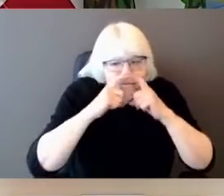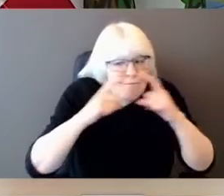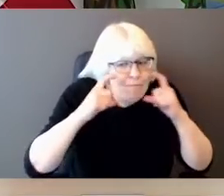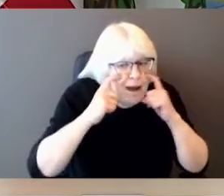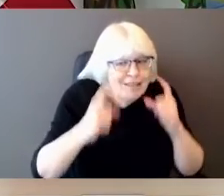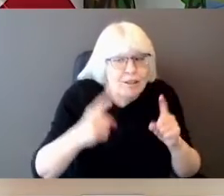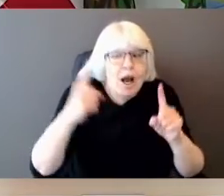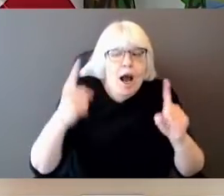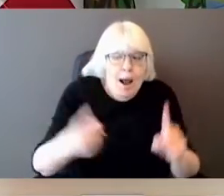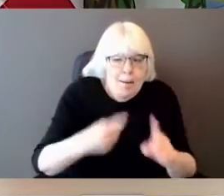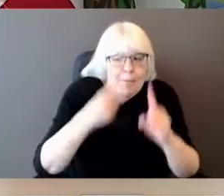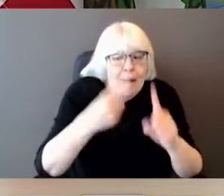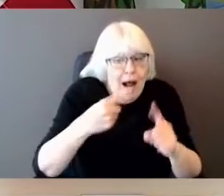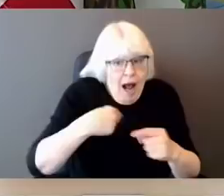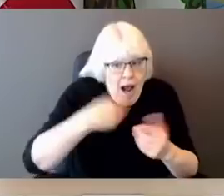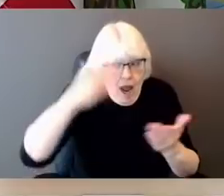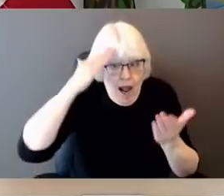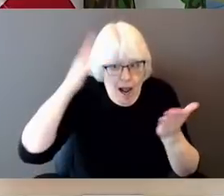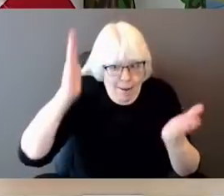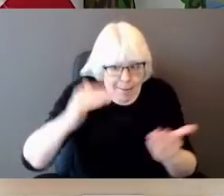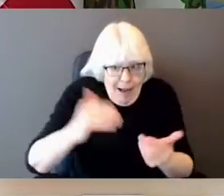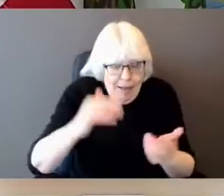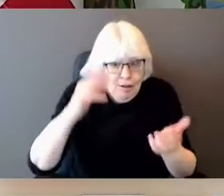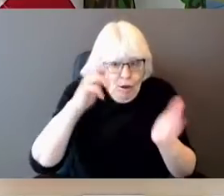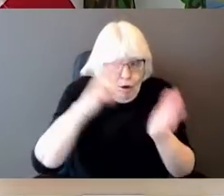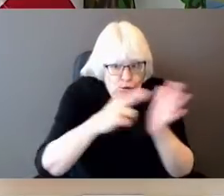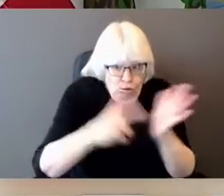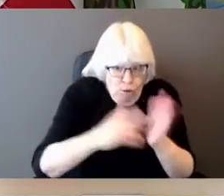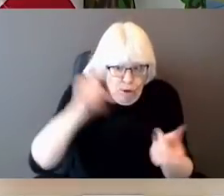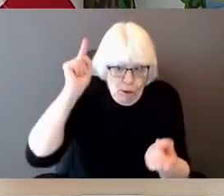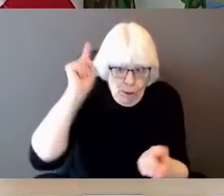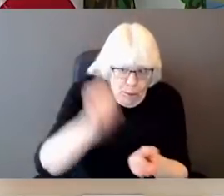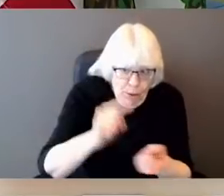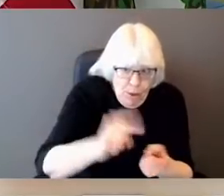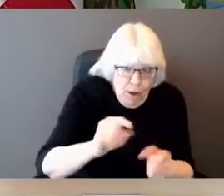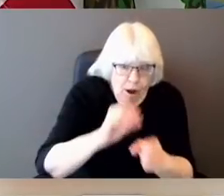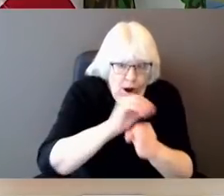is anticipated. But I'm hoping that we'll be able to manage those cases